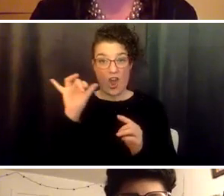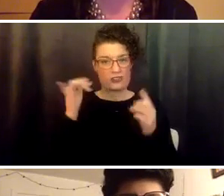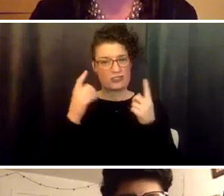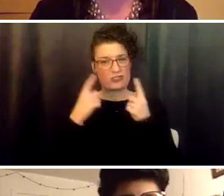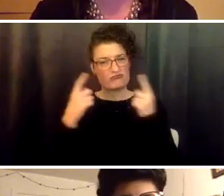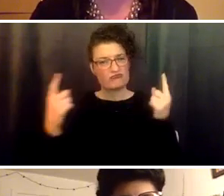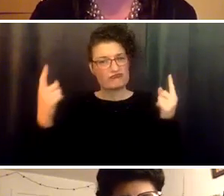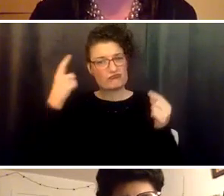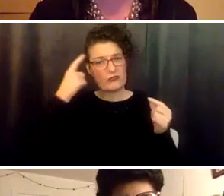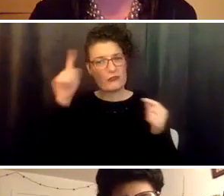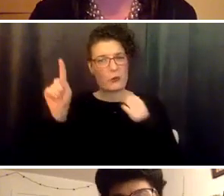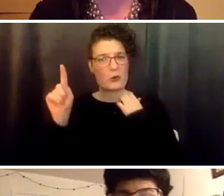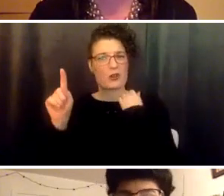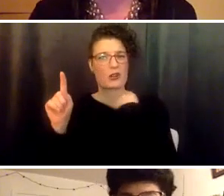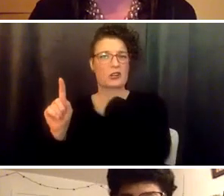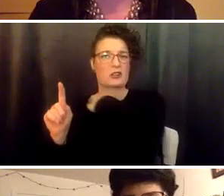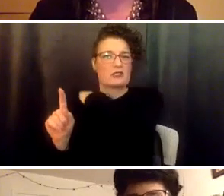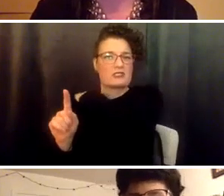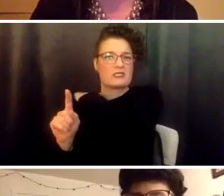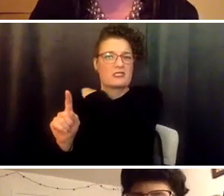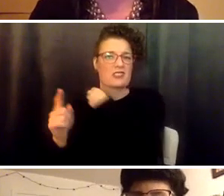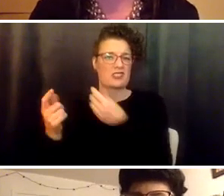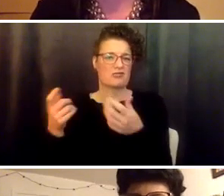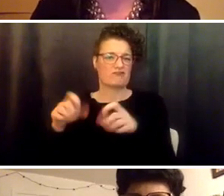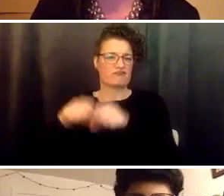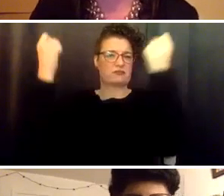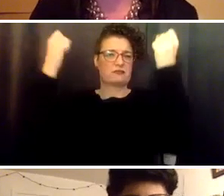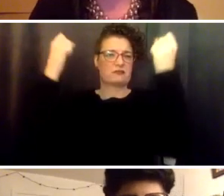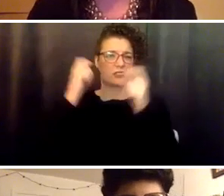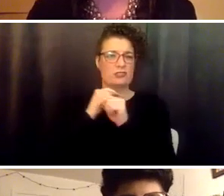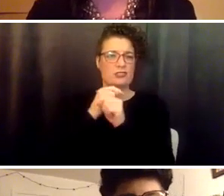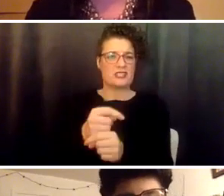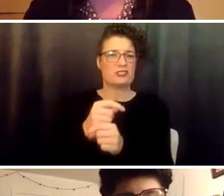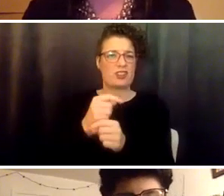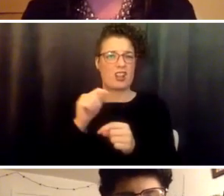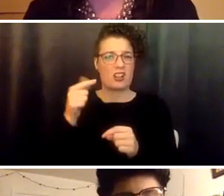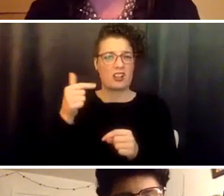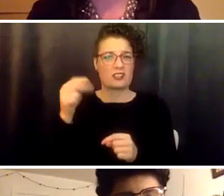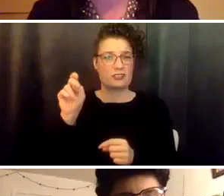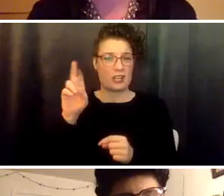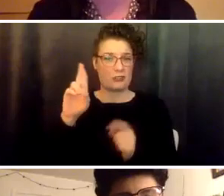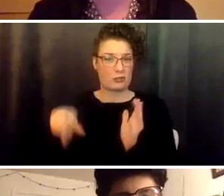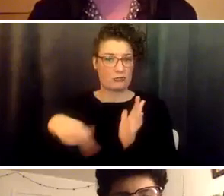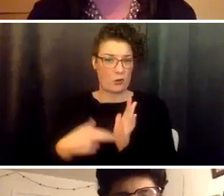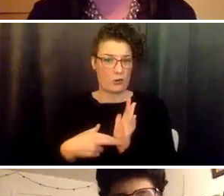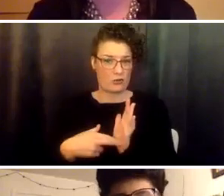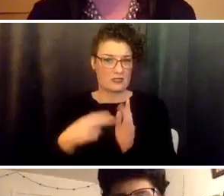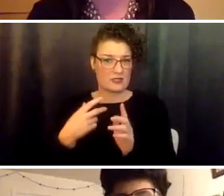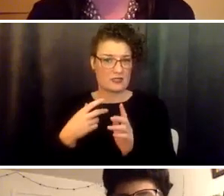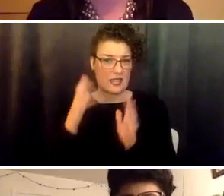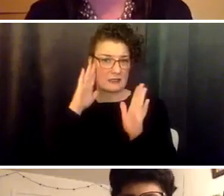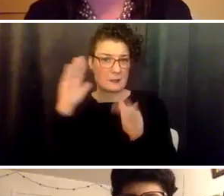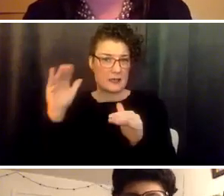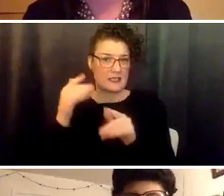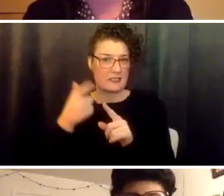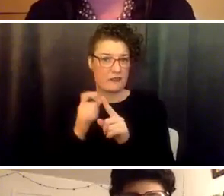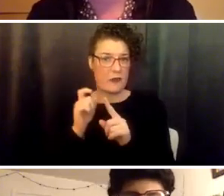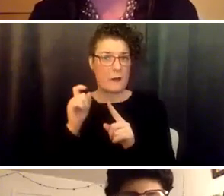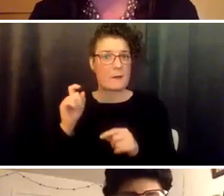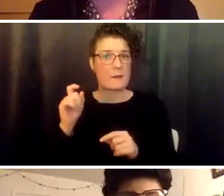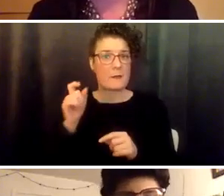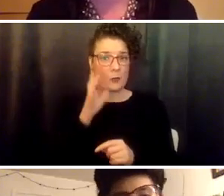traditional gender roles that were expected of women within Latinx communities, which is why I